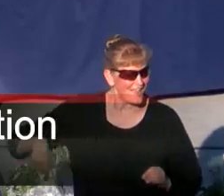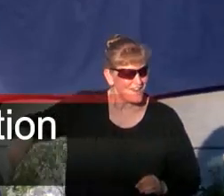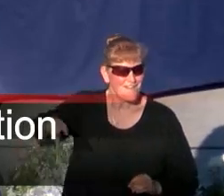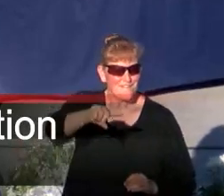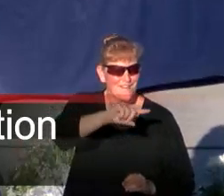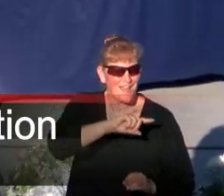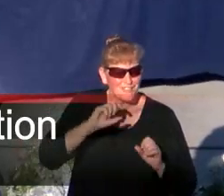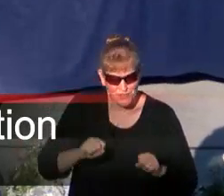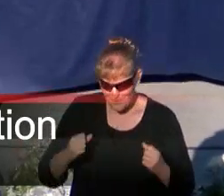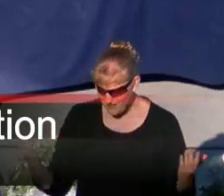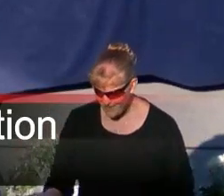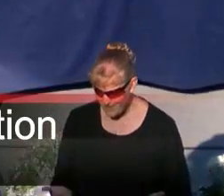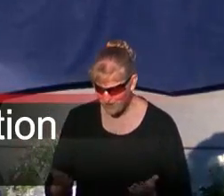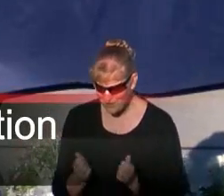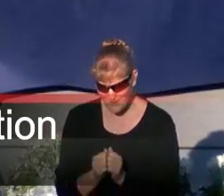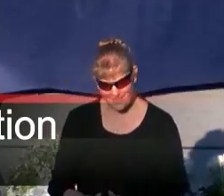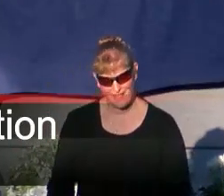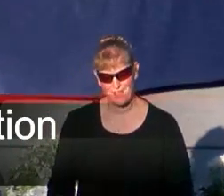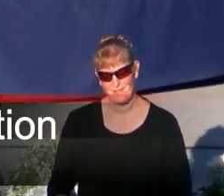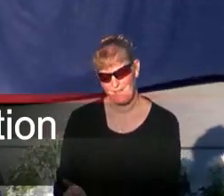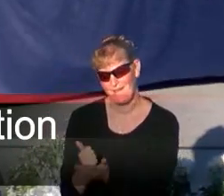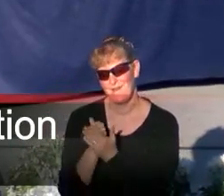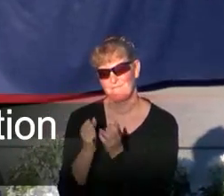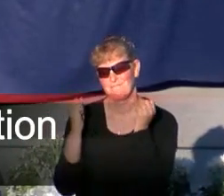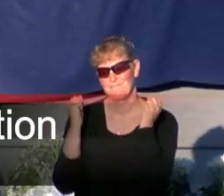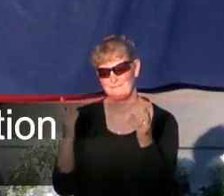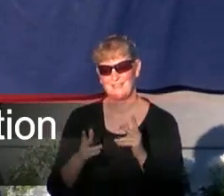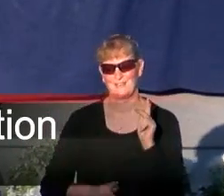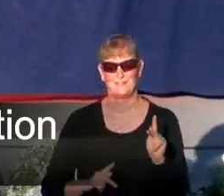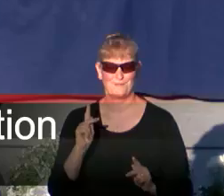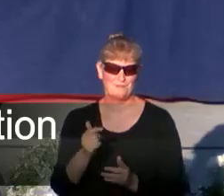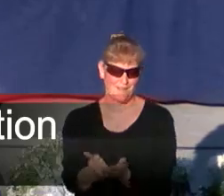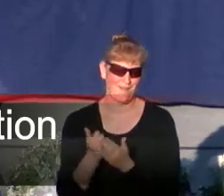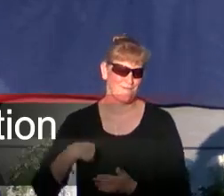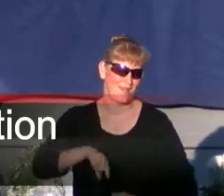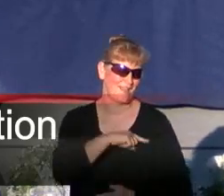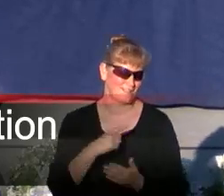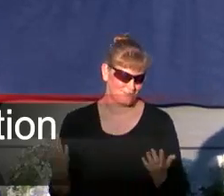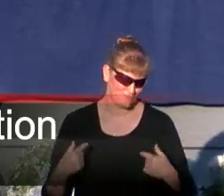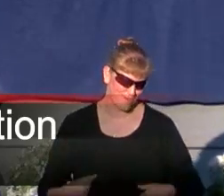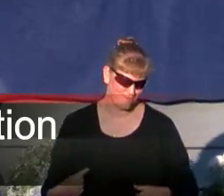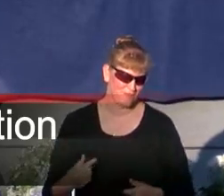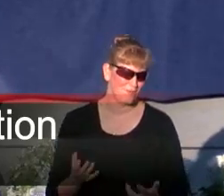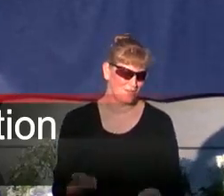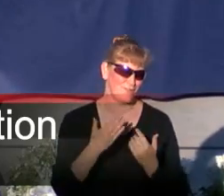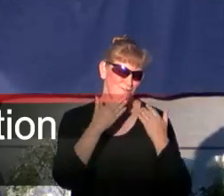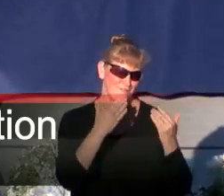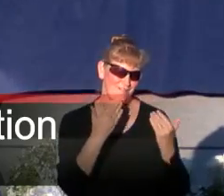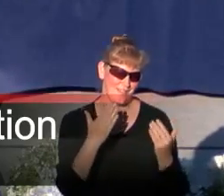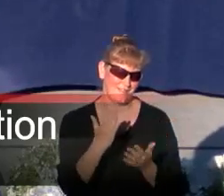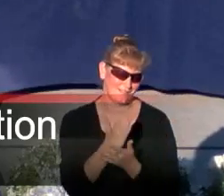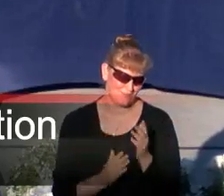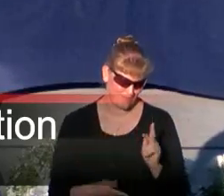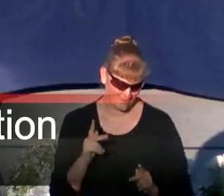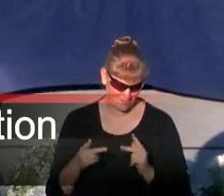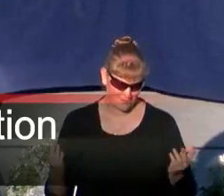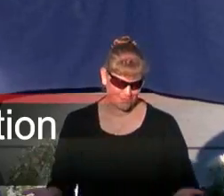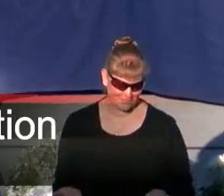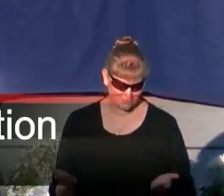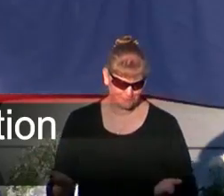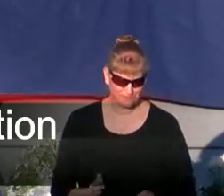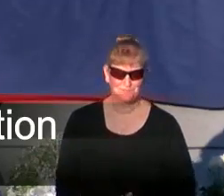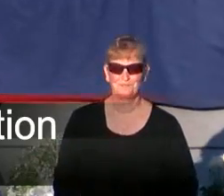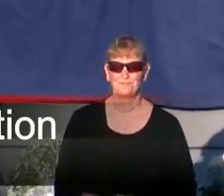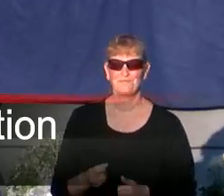None of us could be here without the help of so many people that helped us to get here. I'd like to take a moment to thank some of those people.